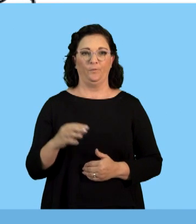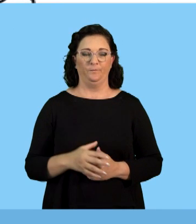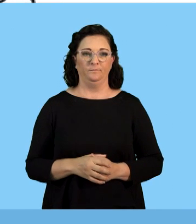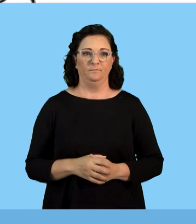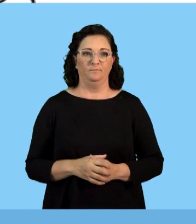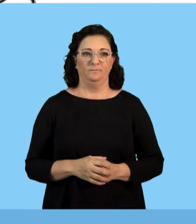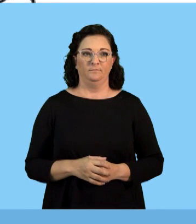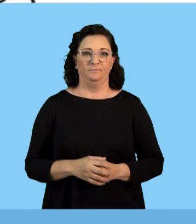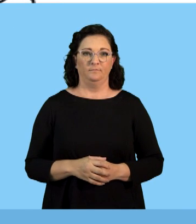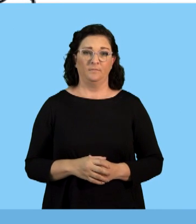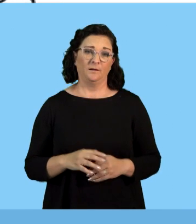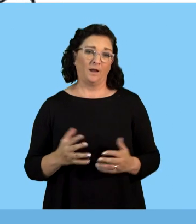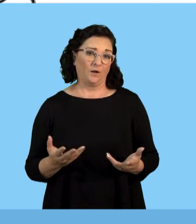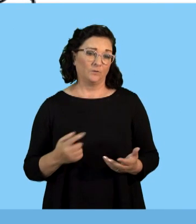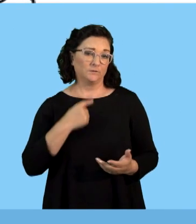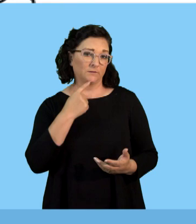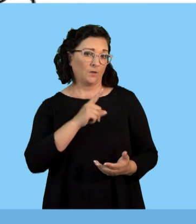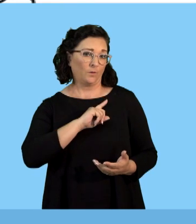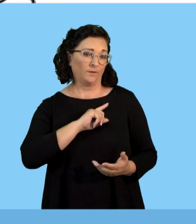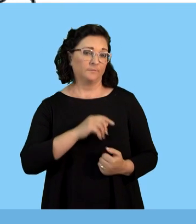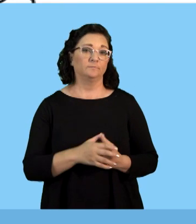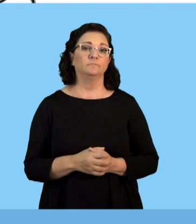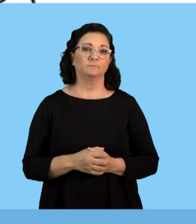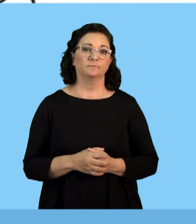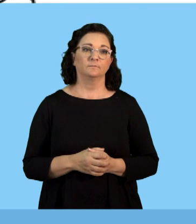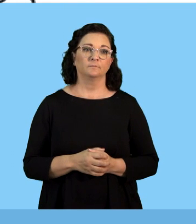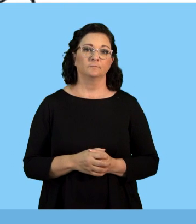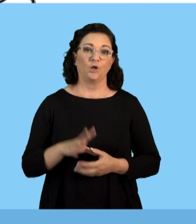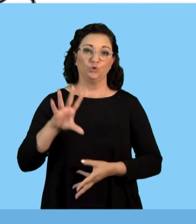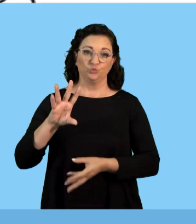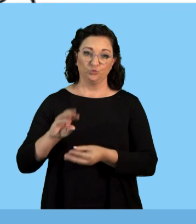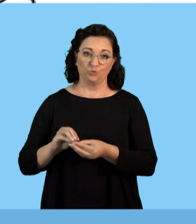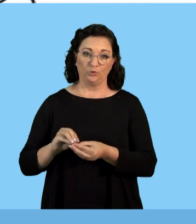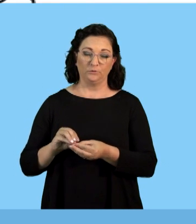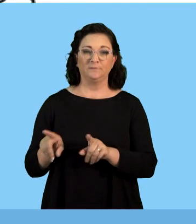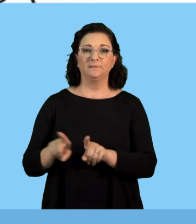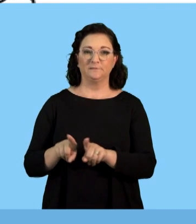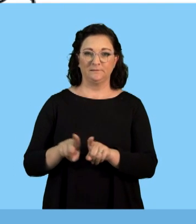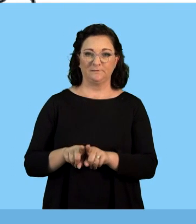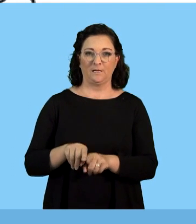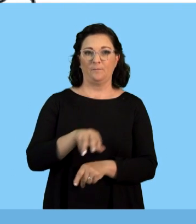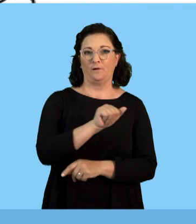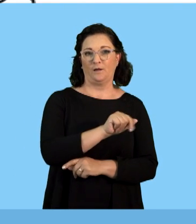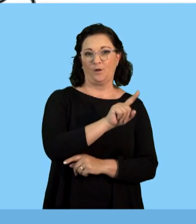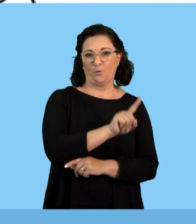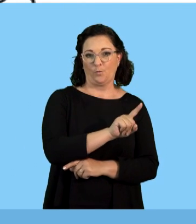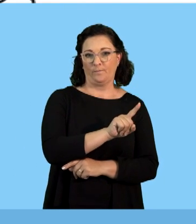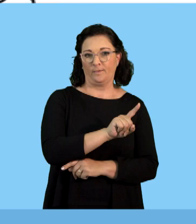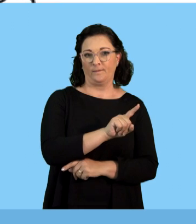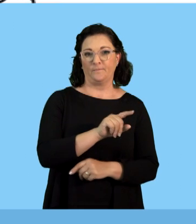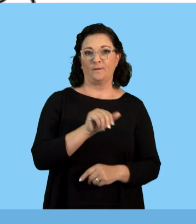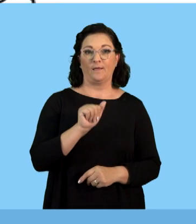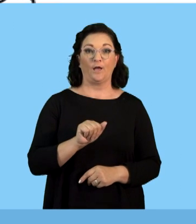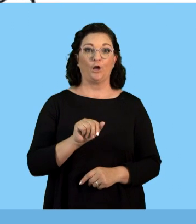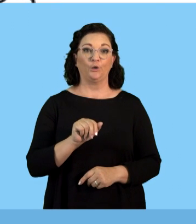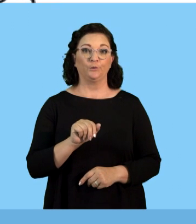to A4. Why do we say that? Because the total current is the same at A1 and A2. So